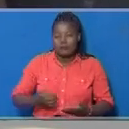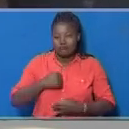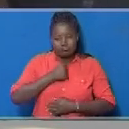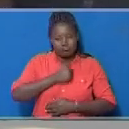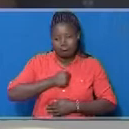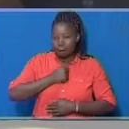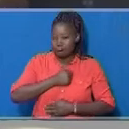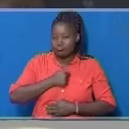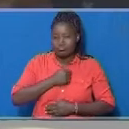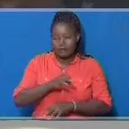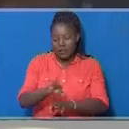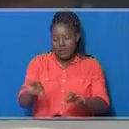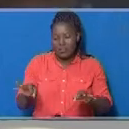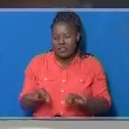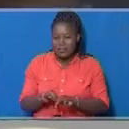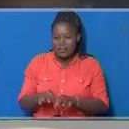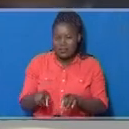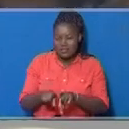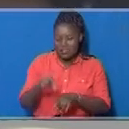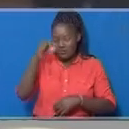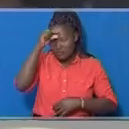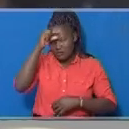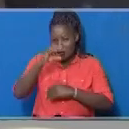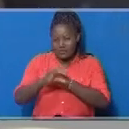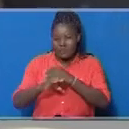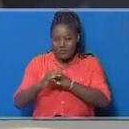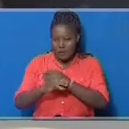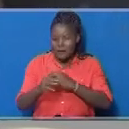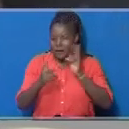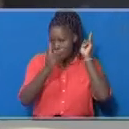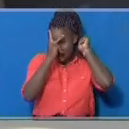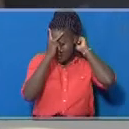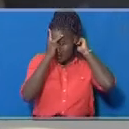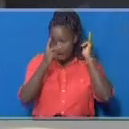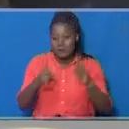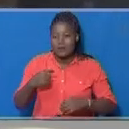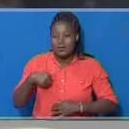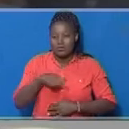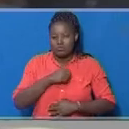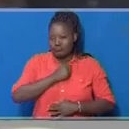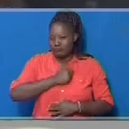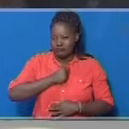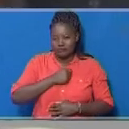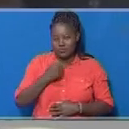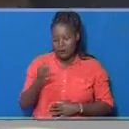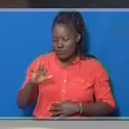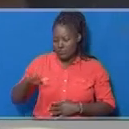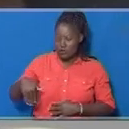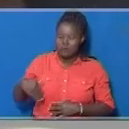Na vile vile county government ya Kakamega, na kusema pole sana kwa kupoteza wale